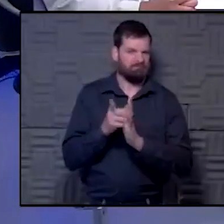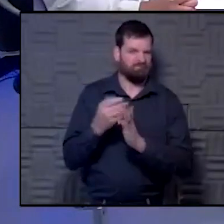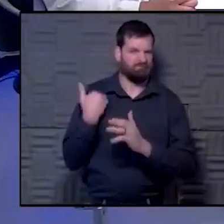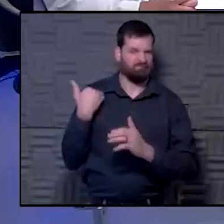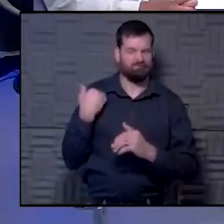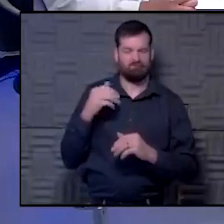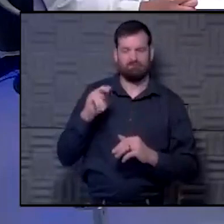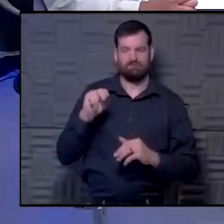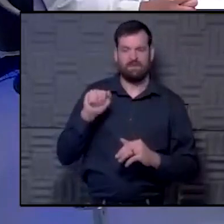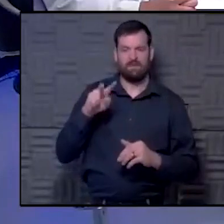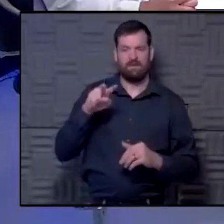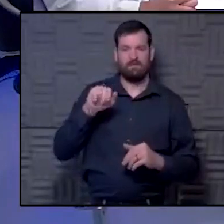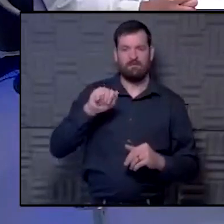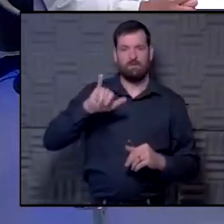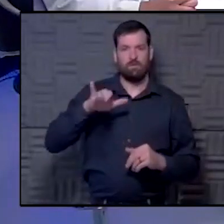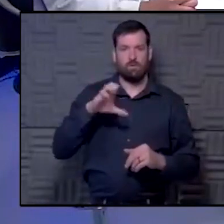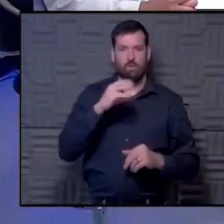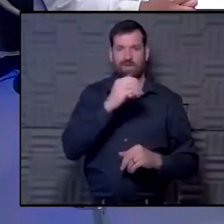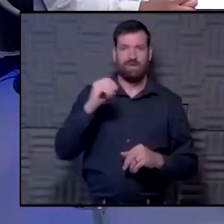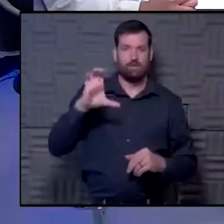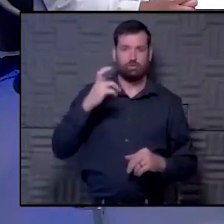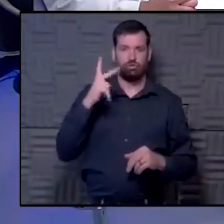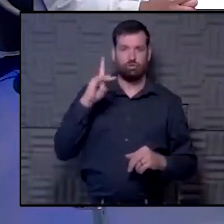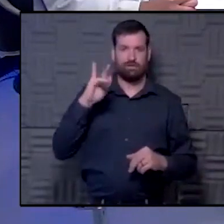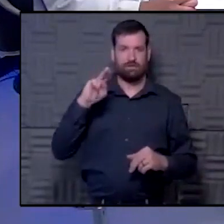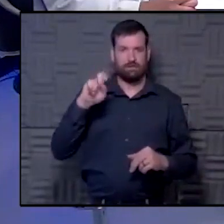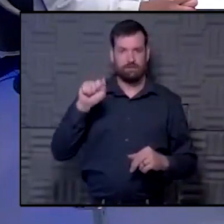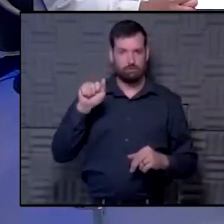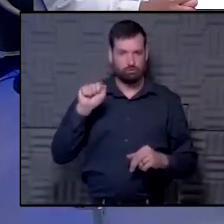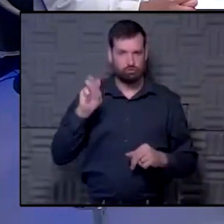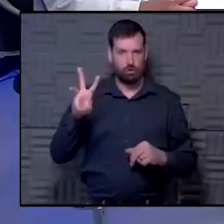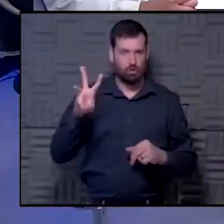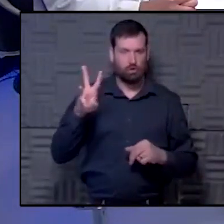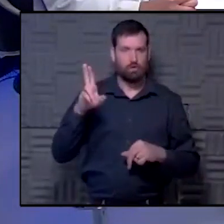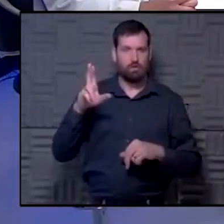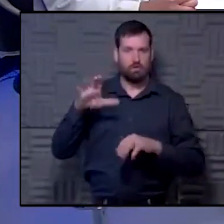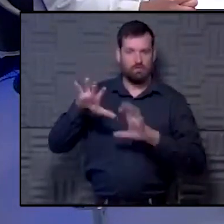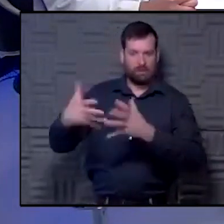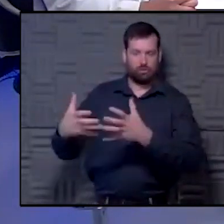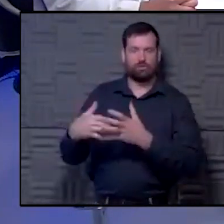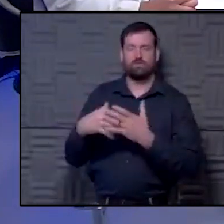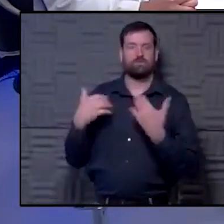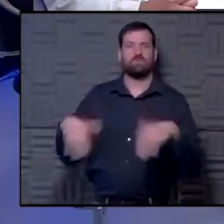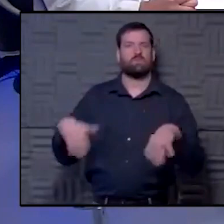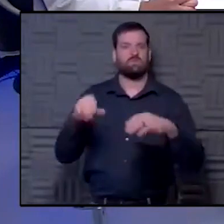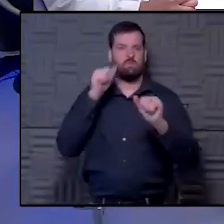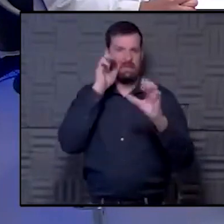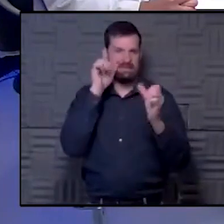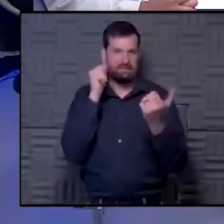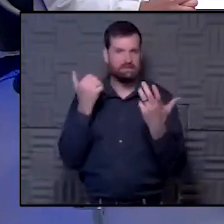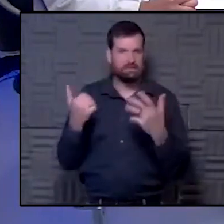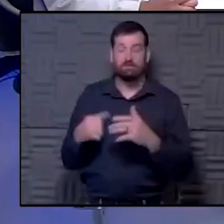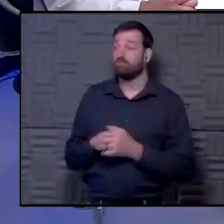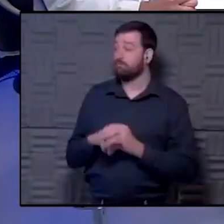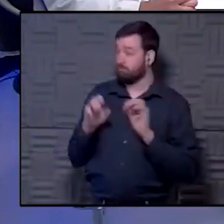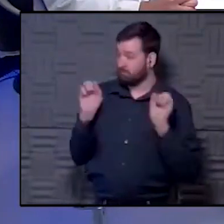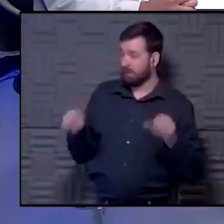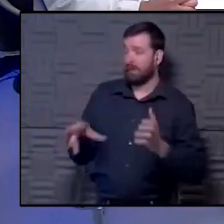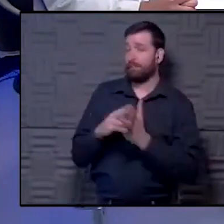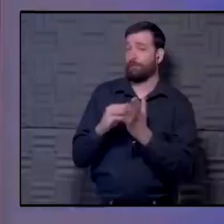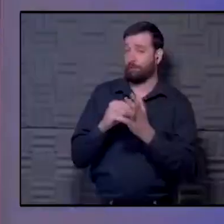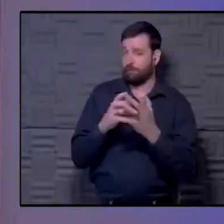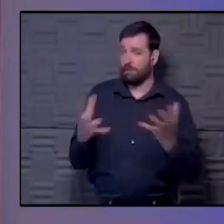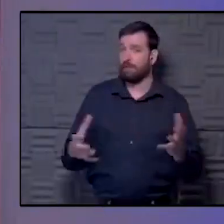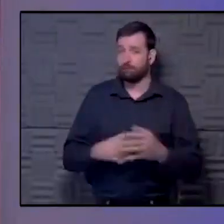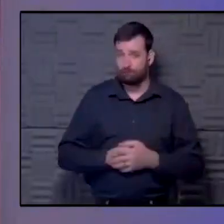the Navajo Nation. The Navajo and Chickasaw Nations has been really remarkable. What can we learn from that example? Tell us some of the stories. There's a lot to learn.